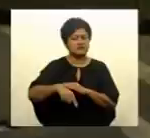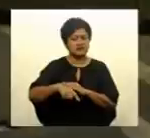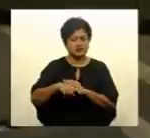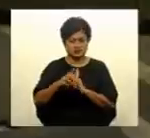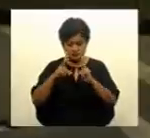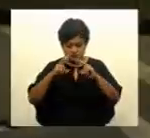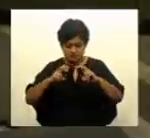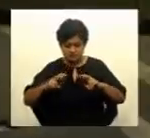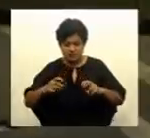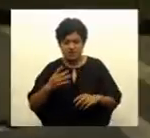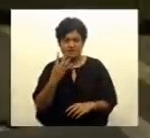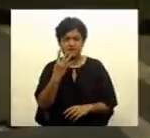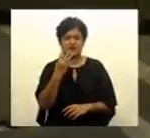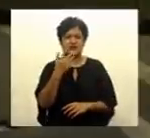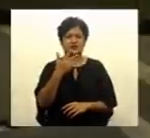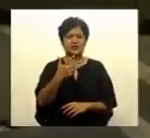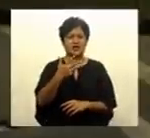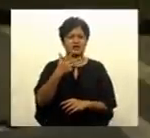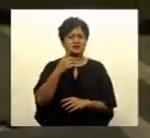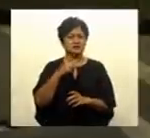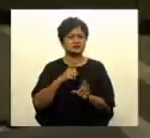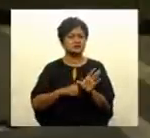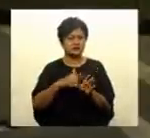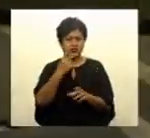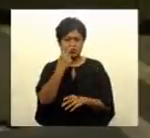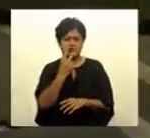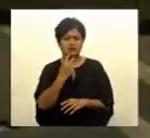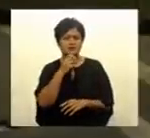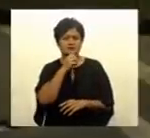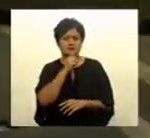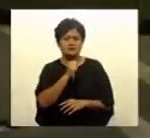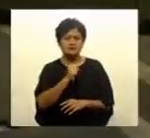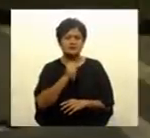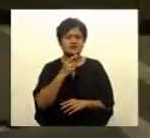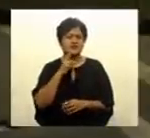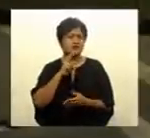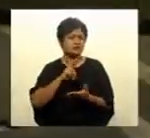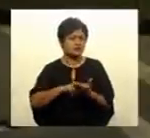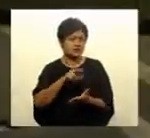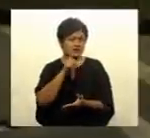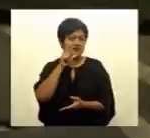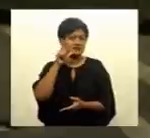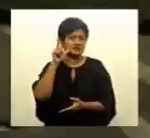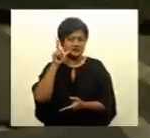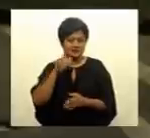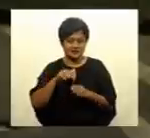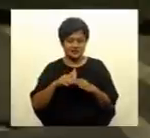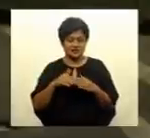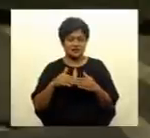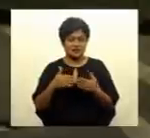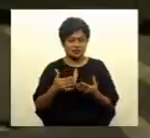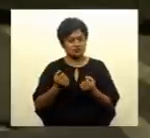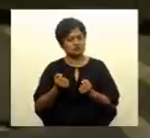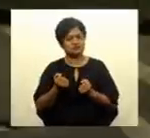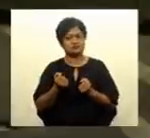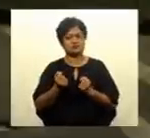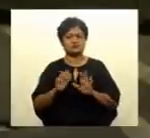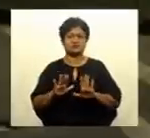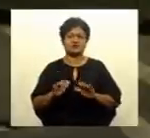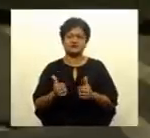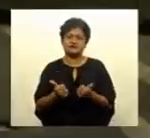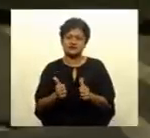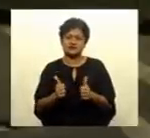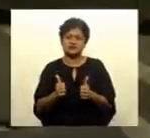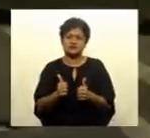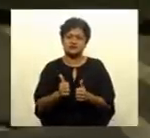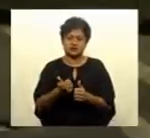the 49-year-old man at the CWM hospital reported yesterday is now completed. The Permanent Secretary says the